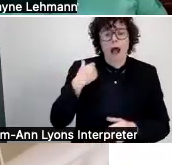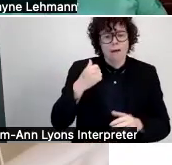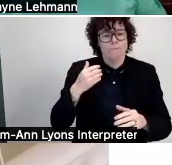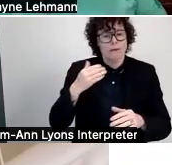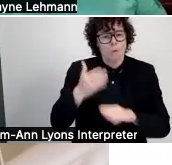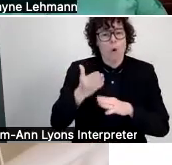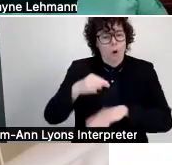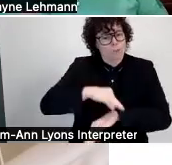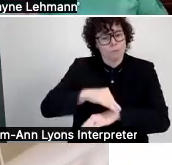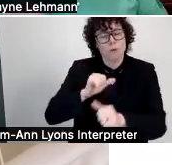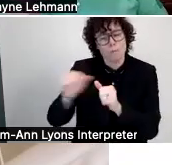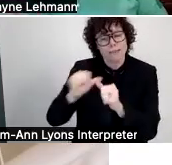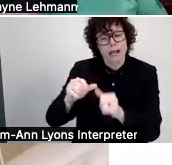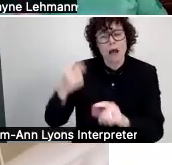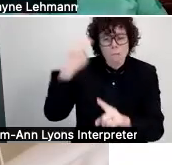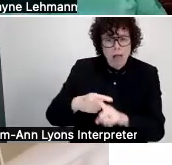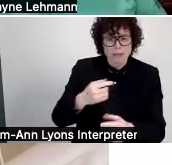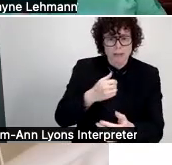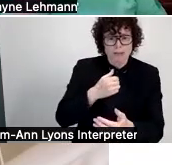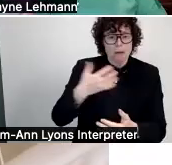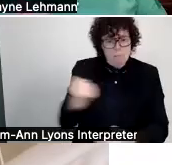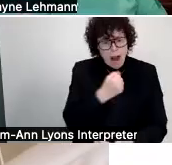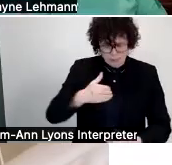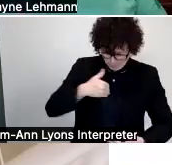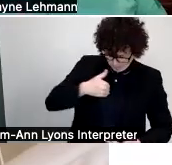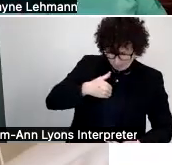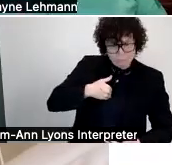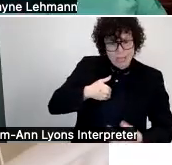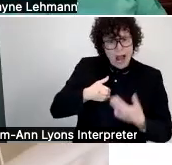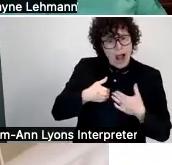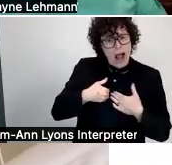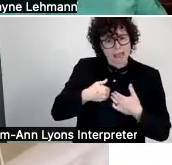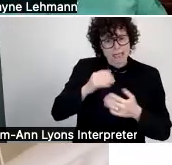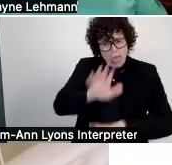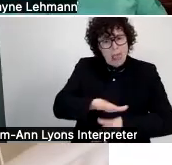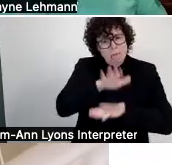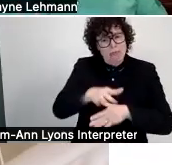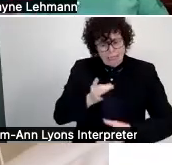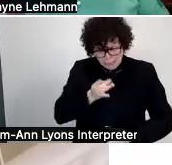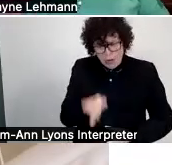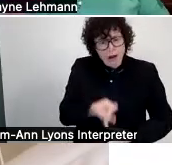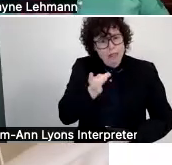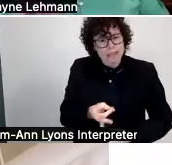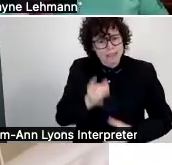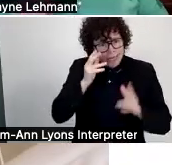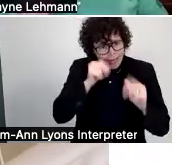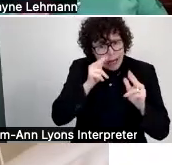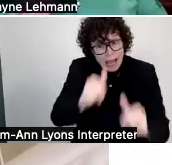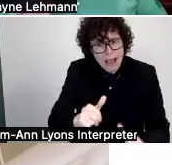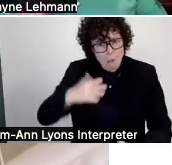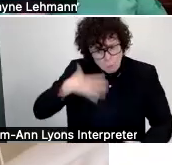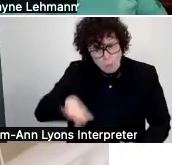we use empathy with someone, we're person-centered every single time. So engaging